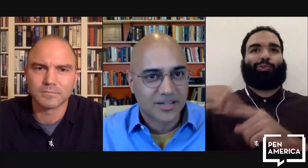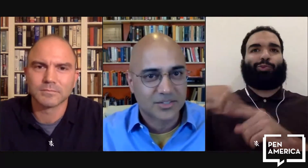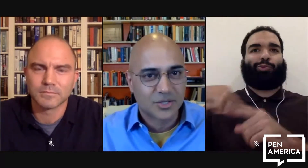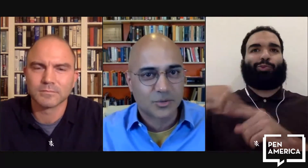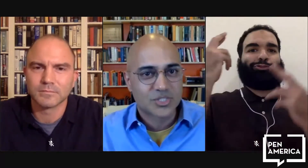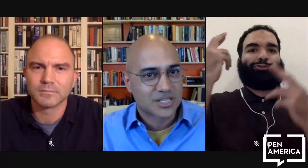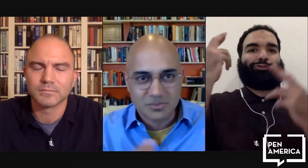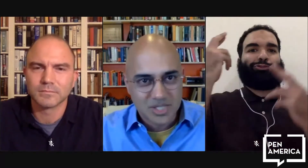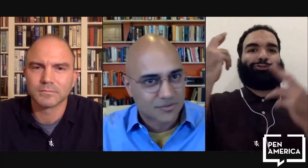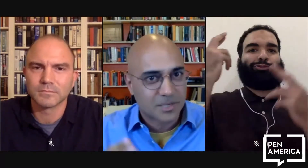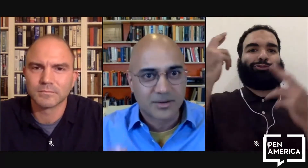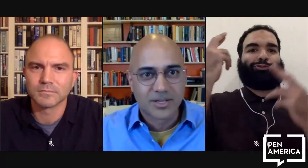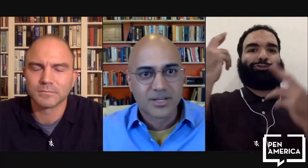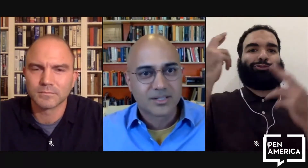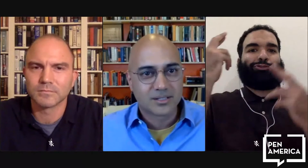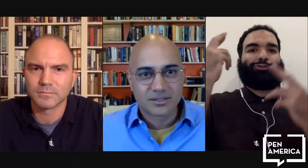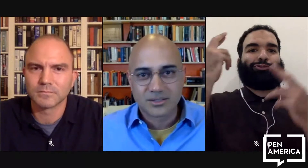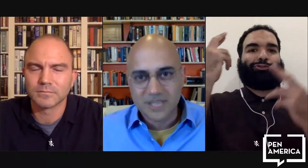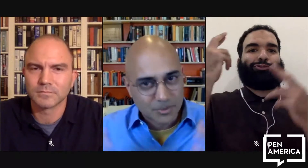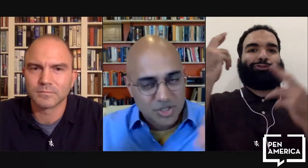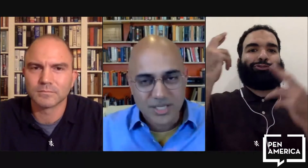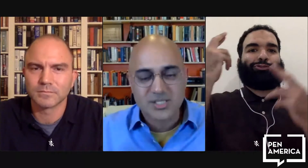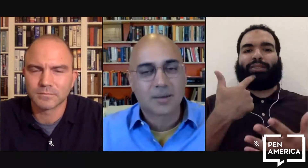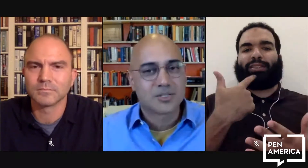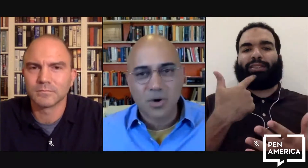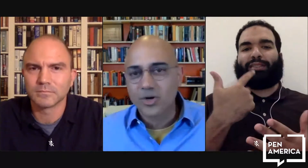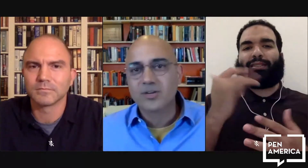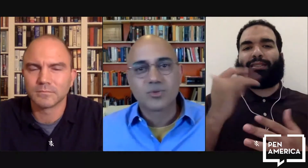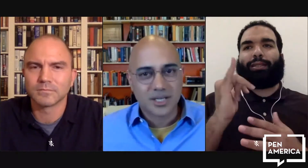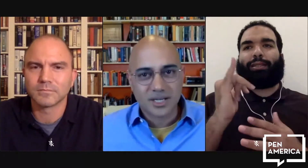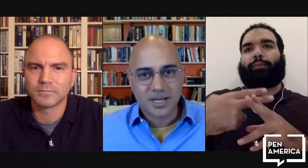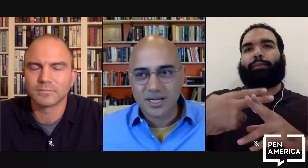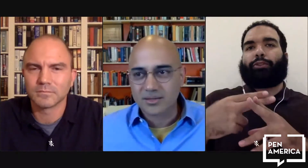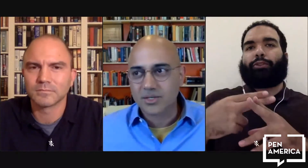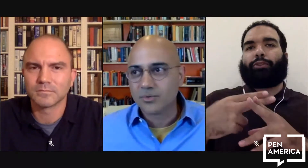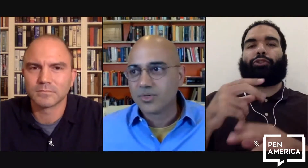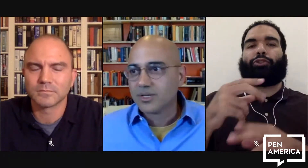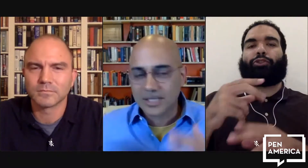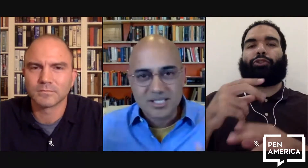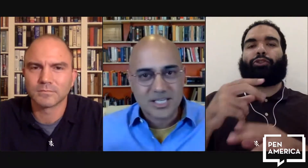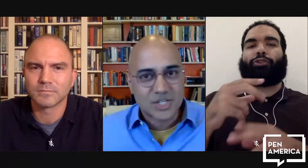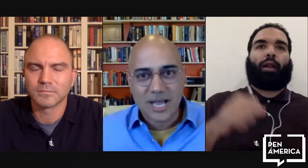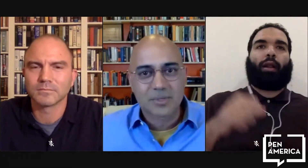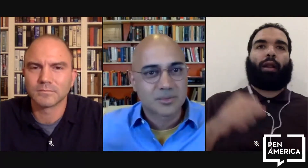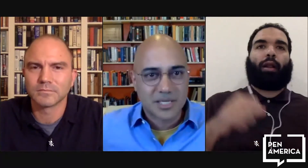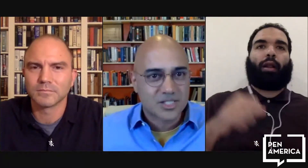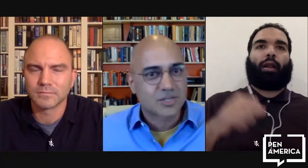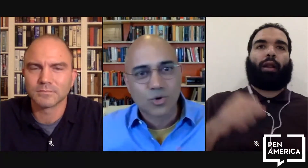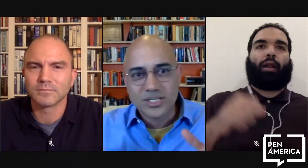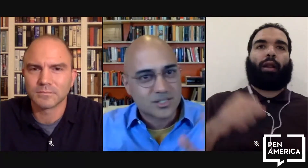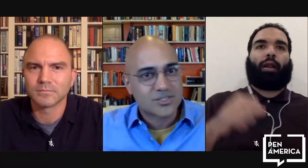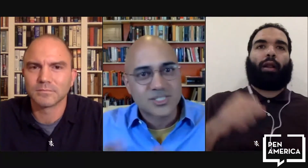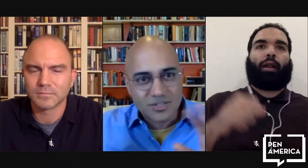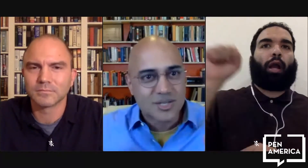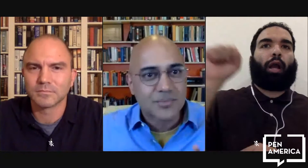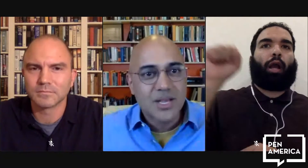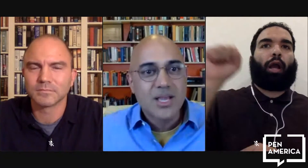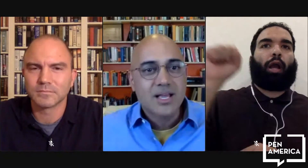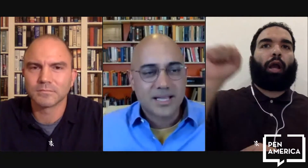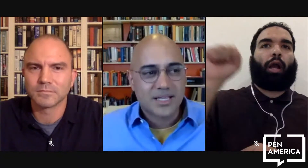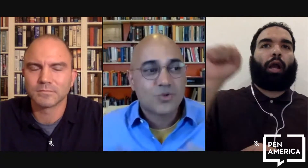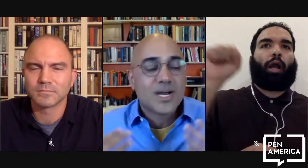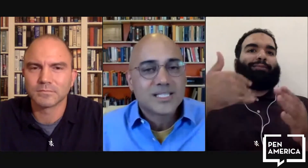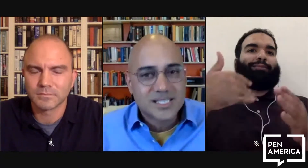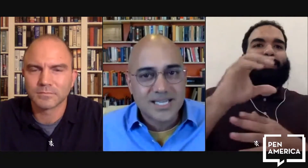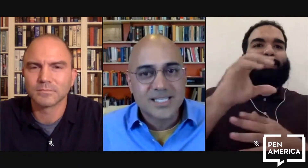American. We're saying some stuff about the contemporary Chinese Communist Party, really, late stage capitalism on steroids. There's something